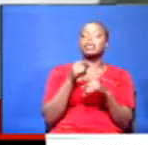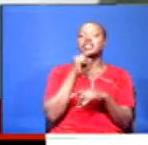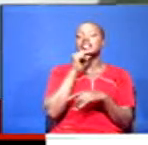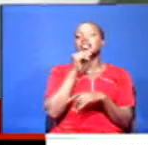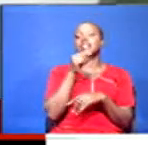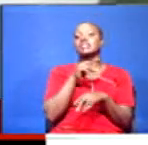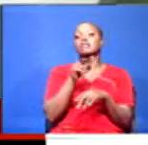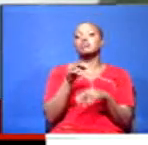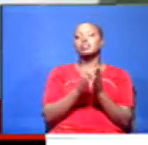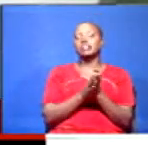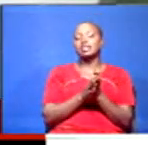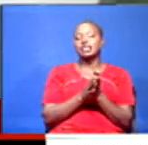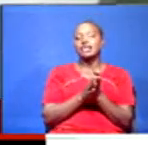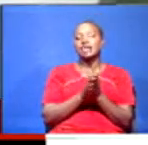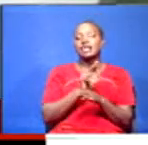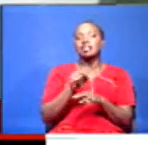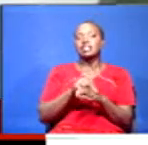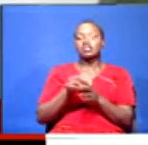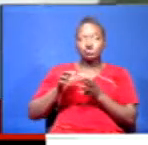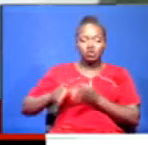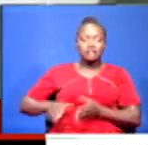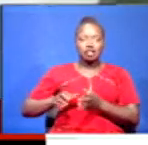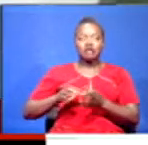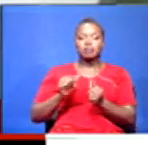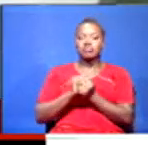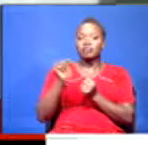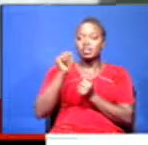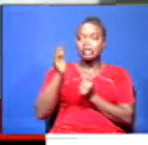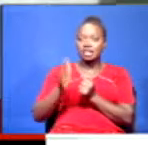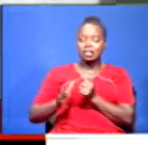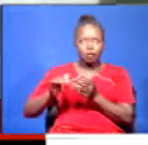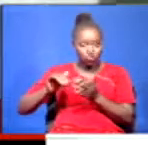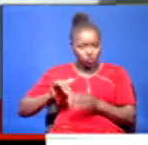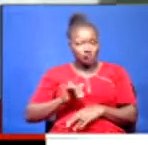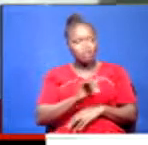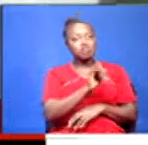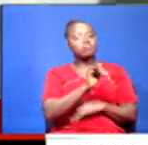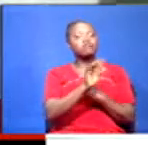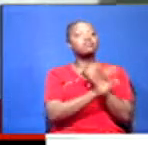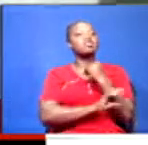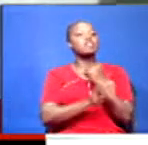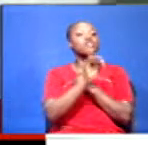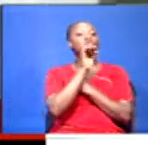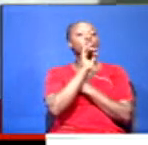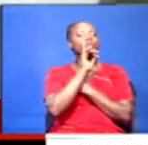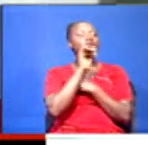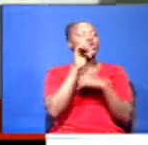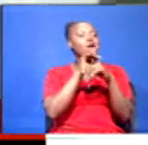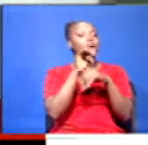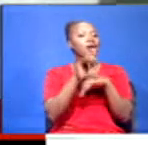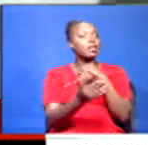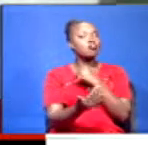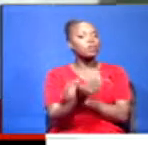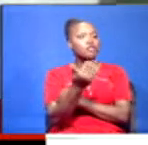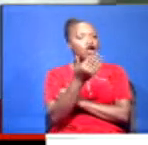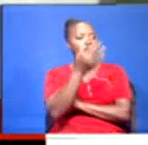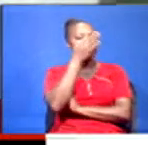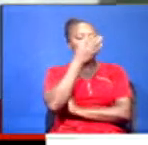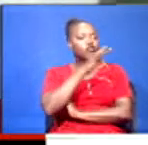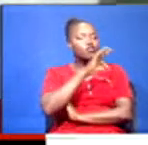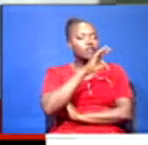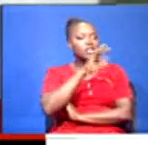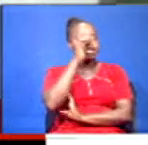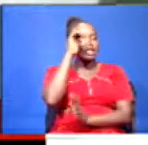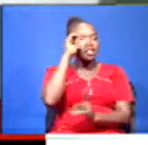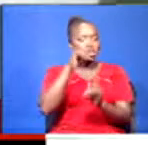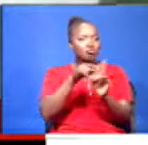Rugby 15-a-side team Simbas will leave the country tomorrow in the morning for France to take part